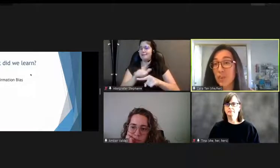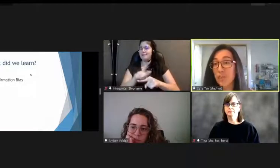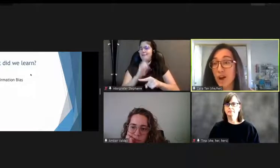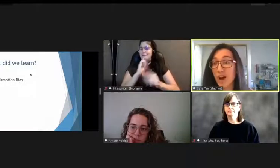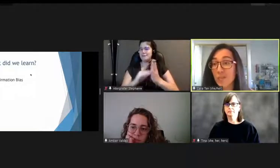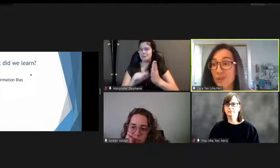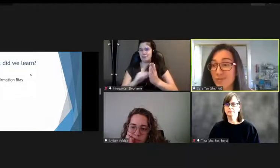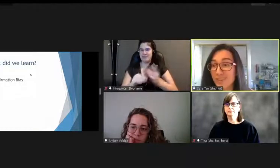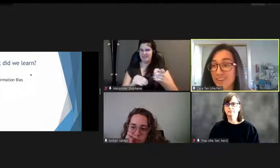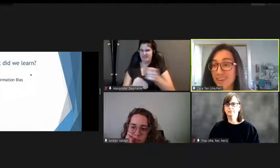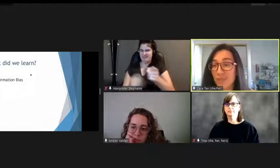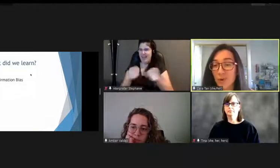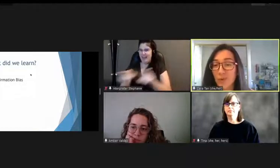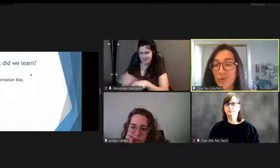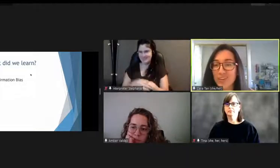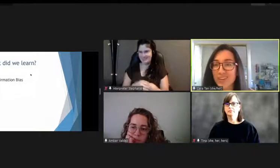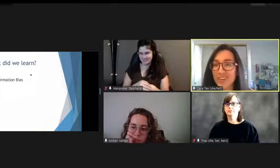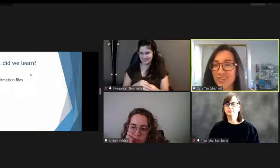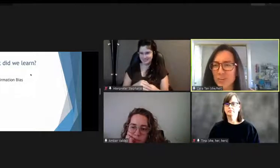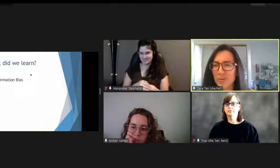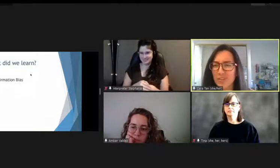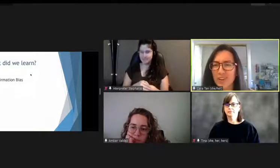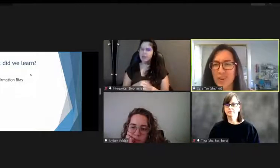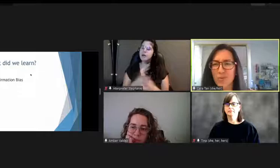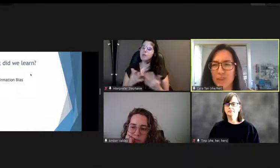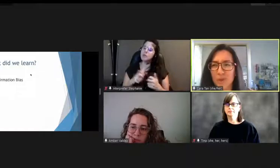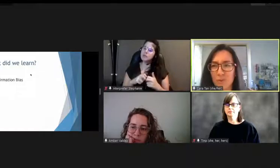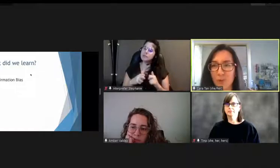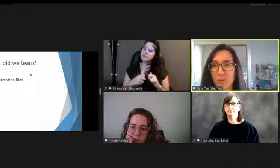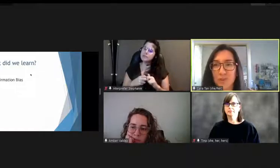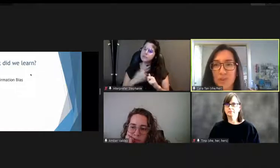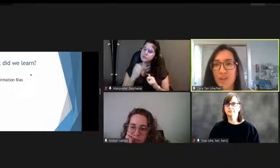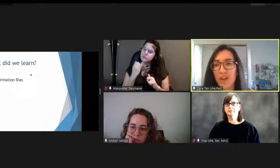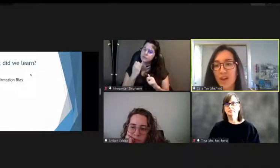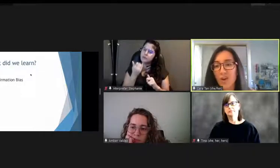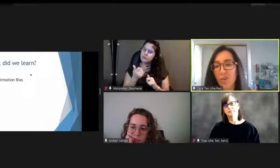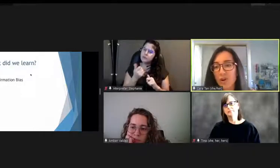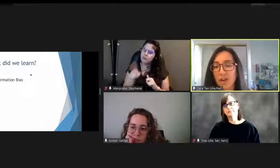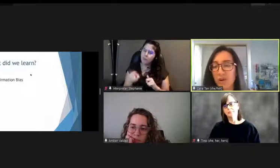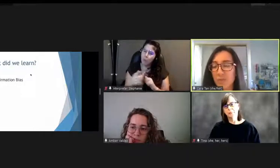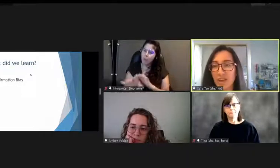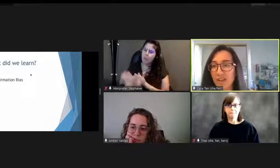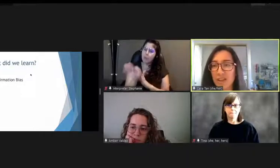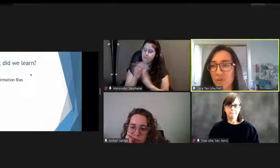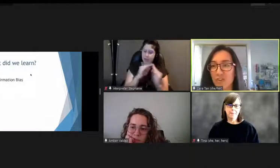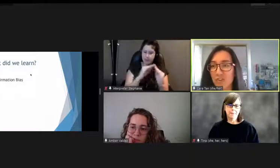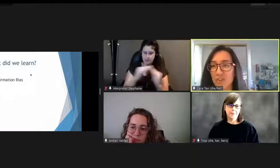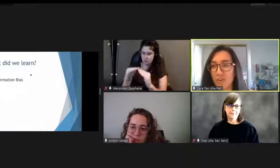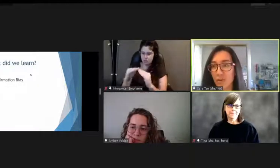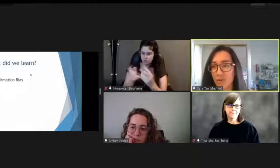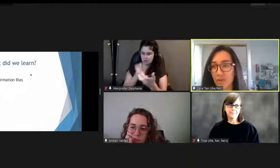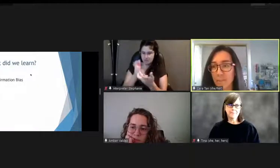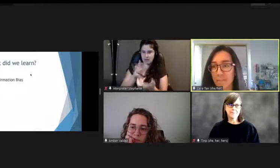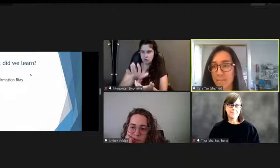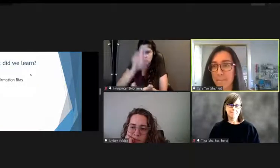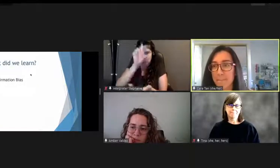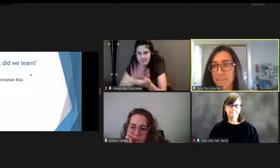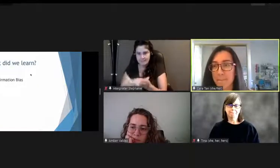But what's the problem? If we're only looking for numbers that agree with what we believe, we're not coming any closer to the truth.